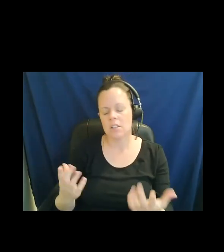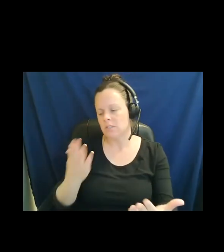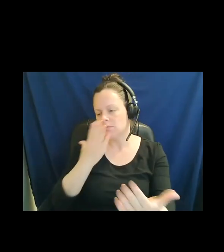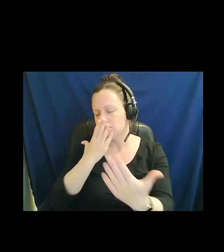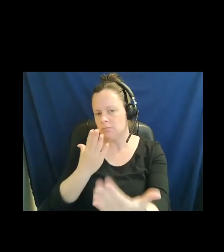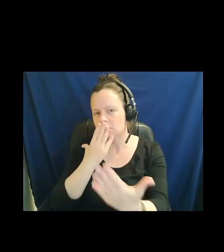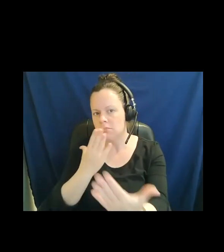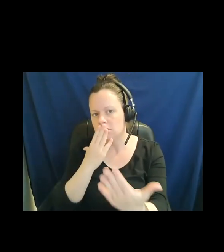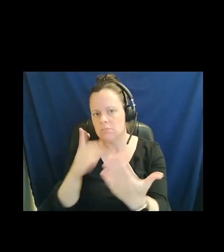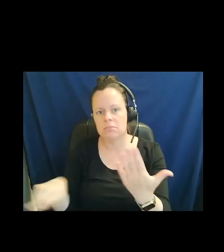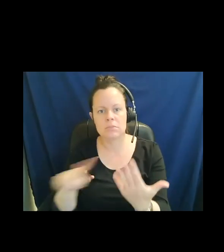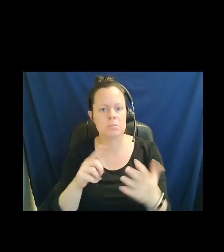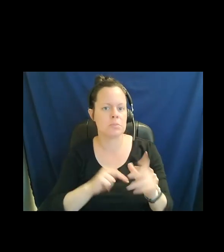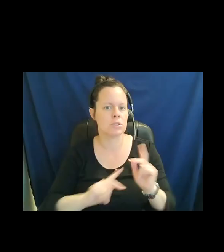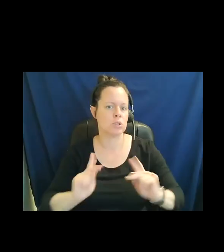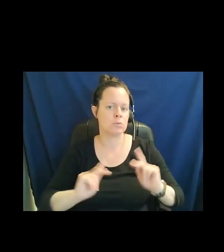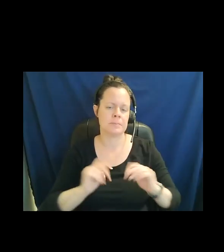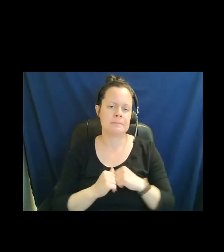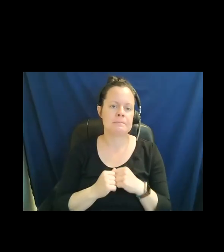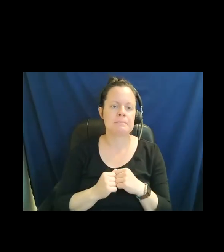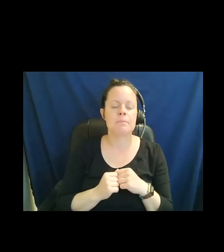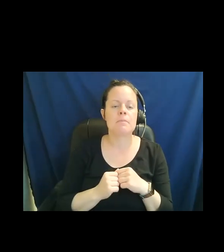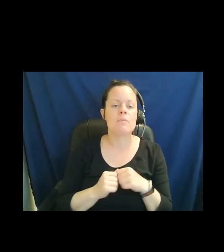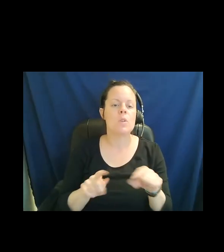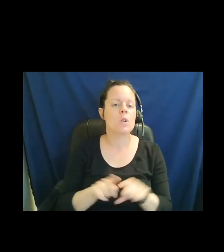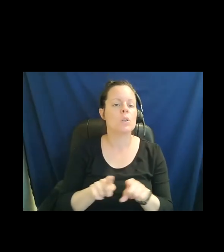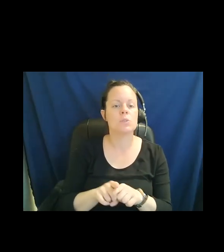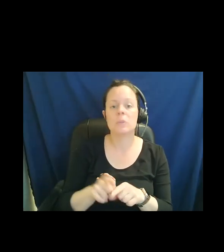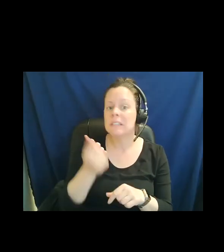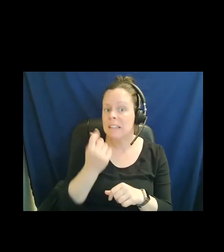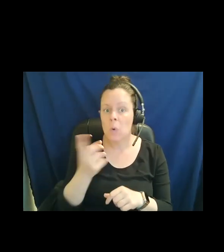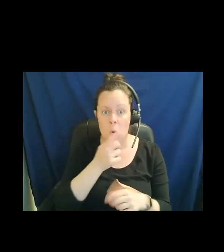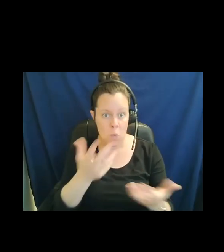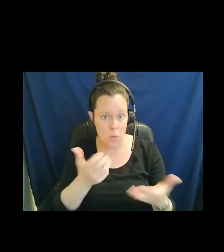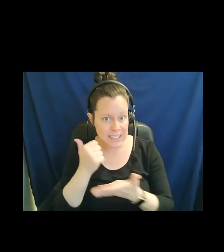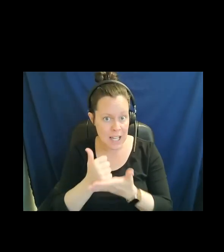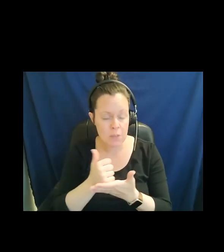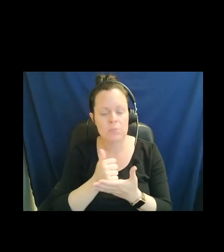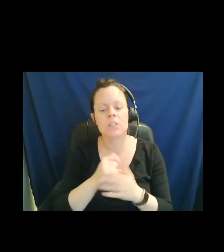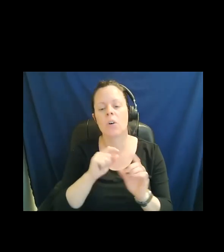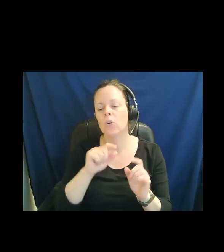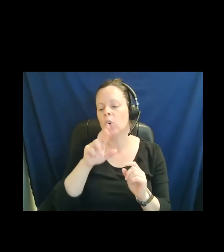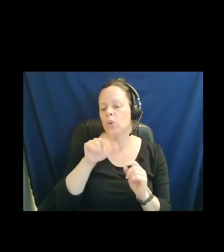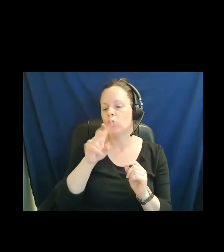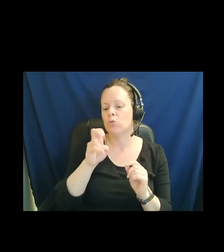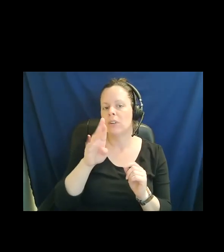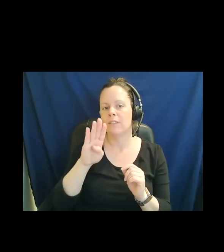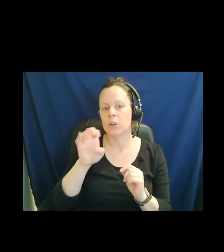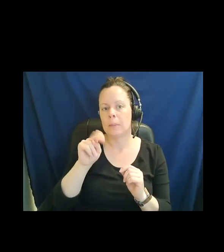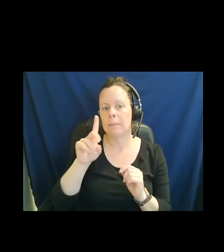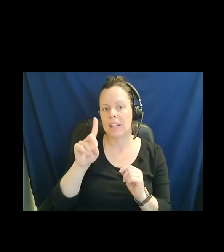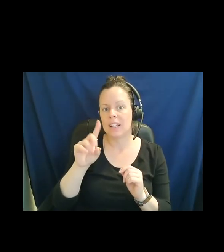thanks. Anyone else who's able to help is welcome to visit us at riverbendfoodbank.org and click on